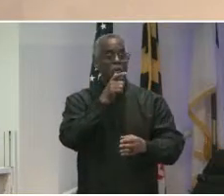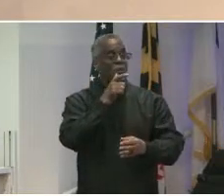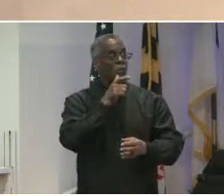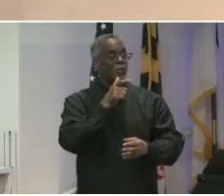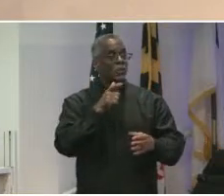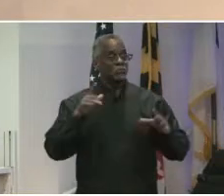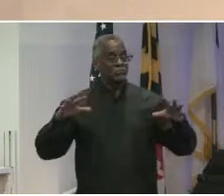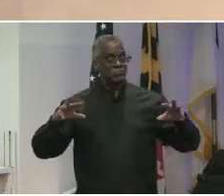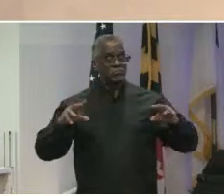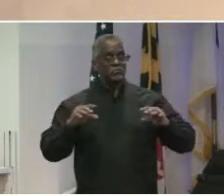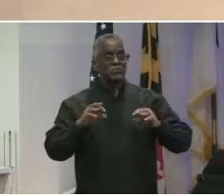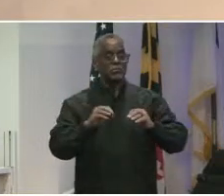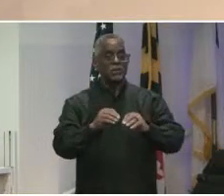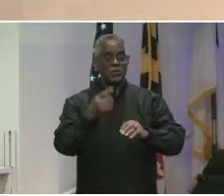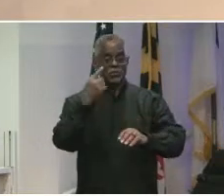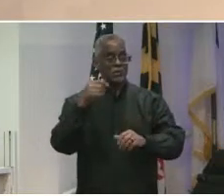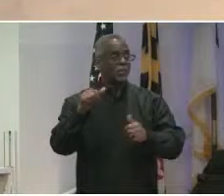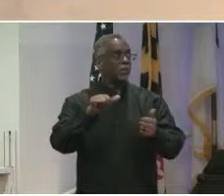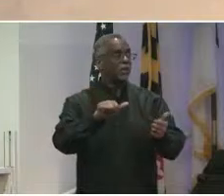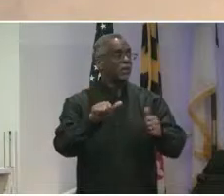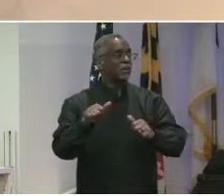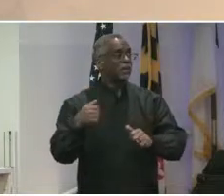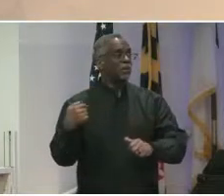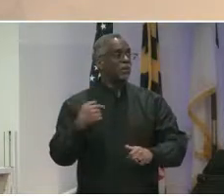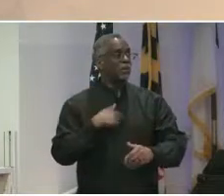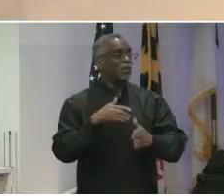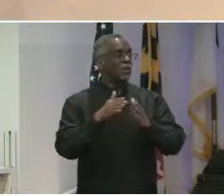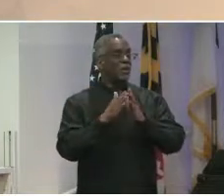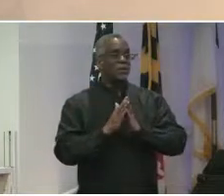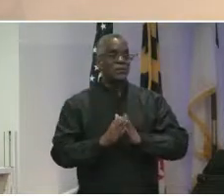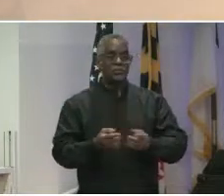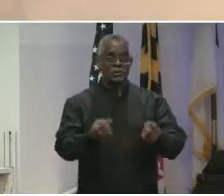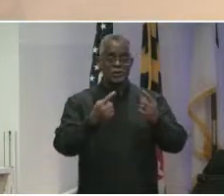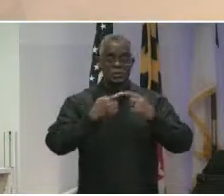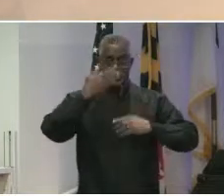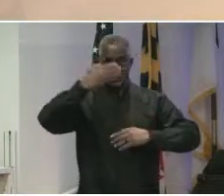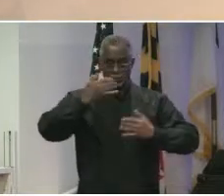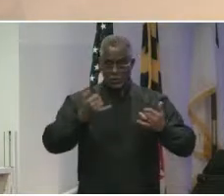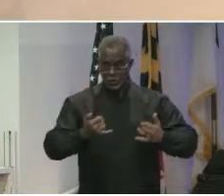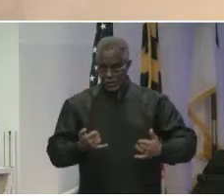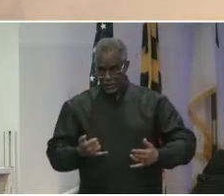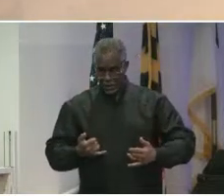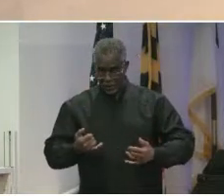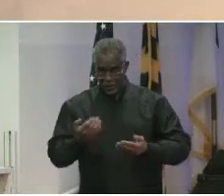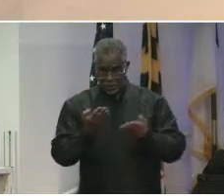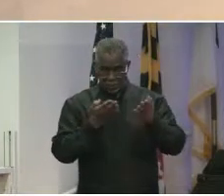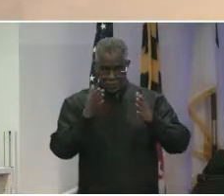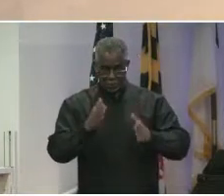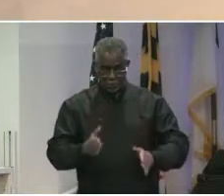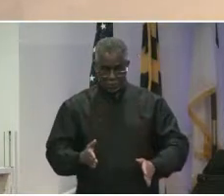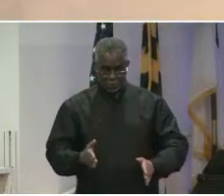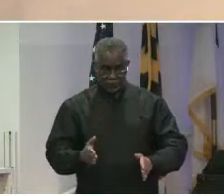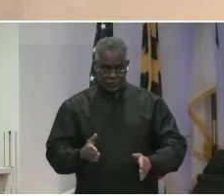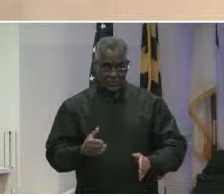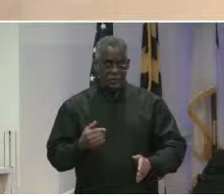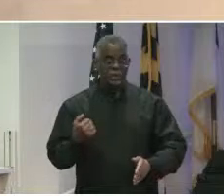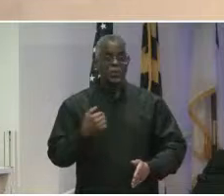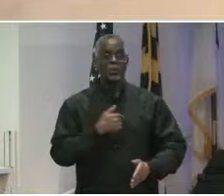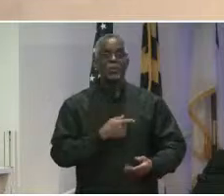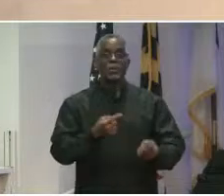who has gathered for baptism, we ask that you please draw to come to the front now, please, and our stewardesses and our stewards,